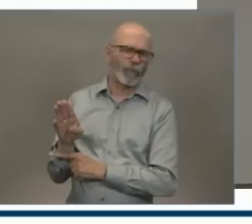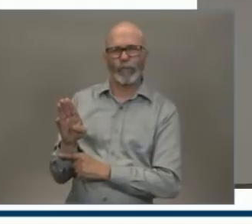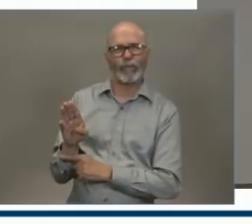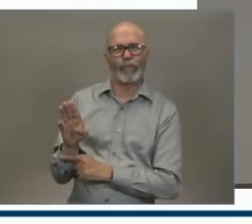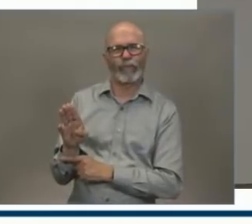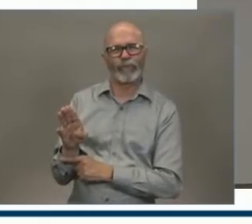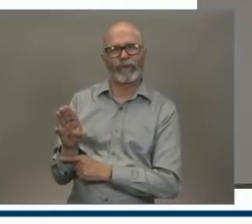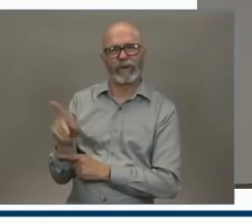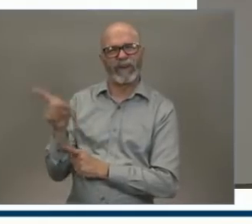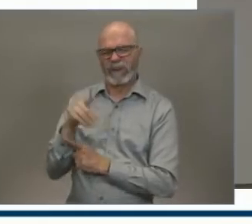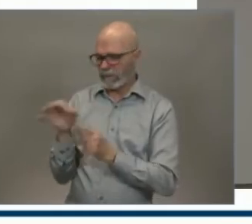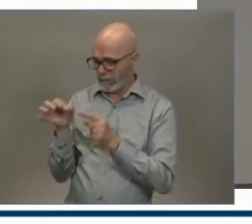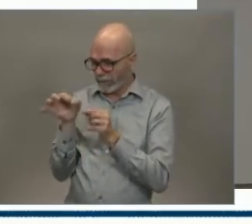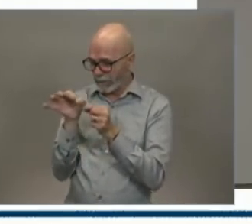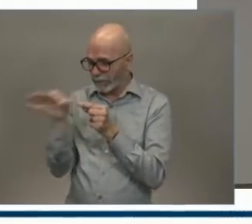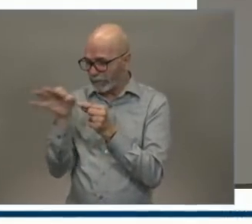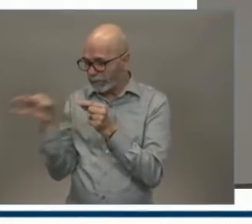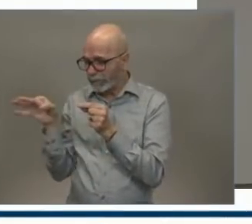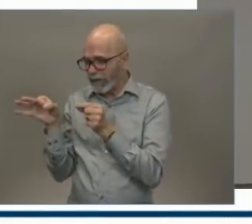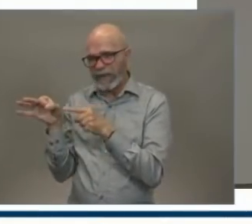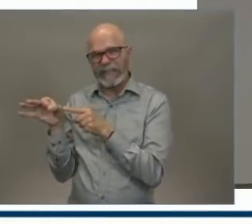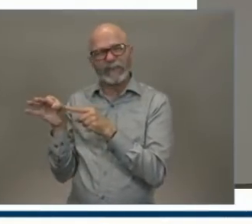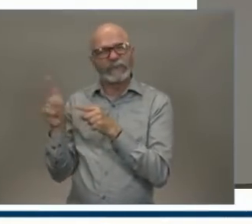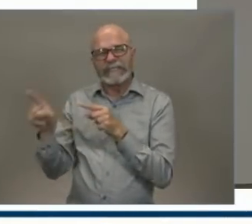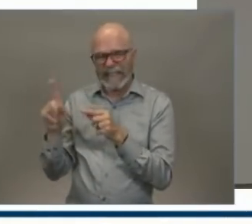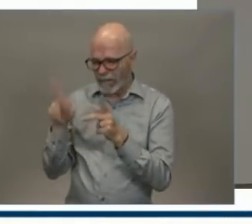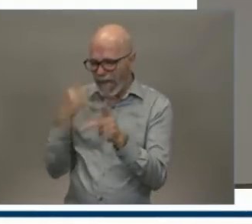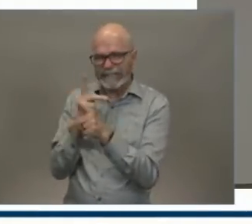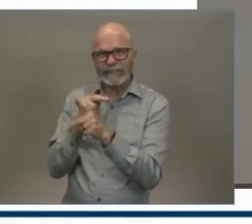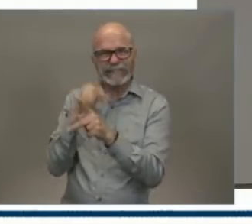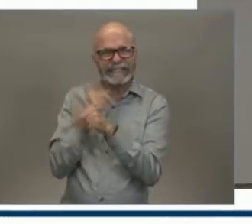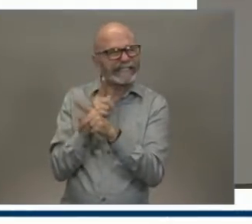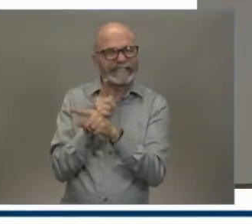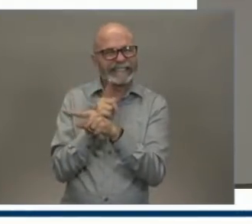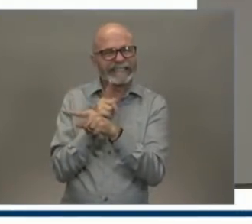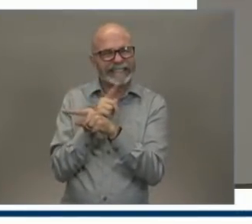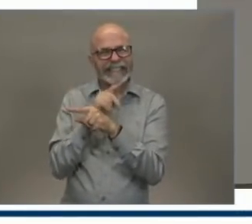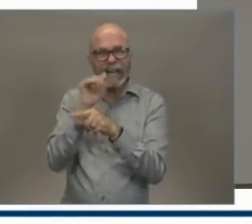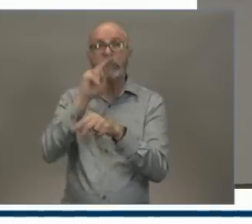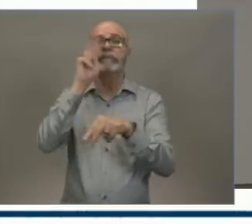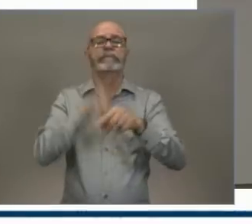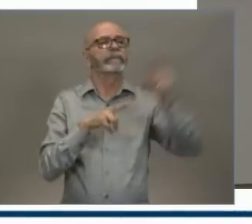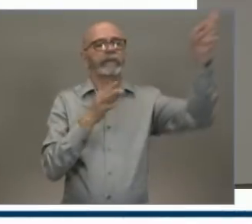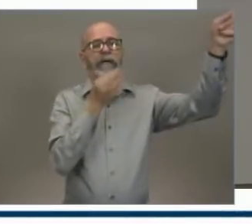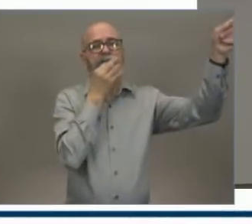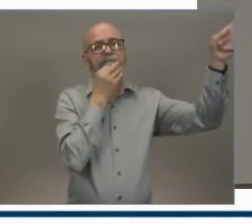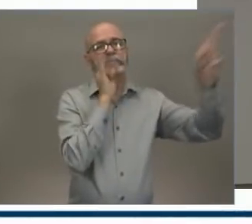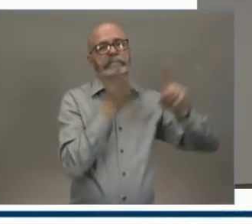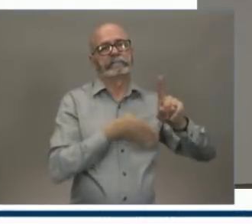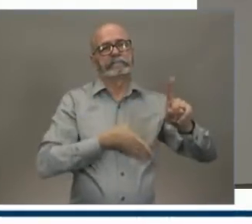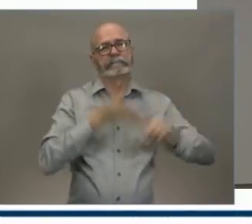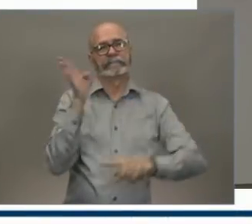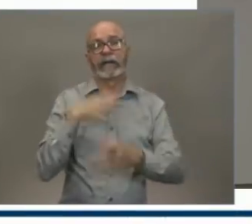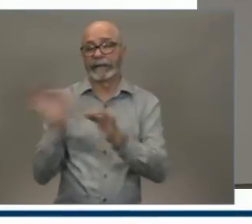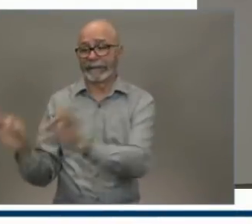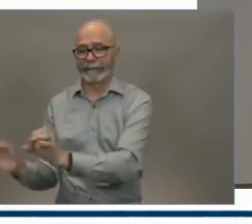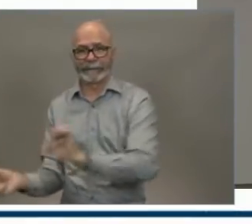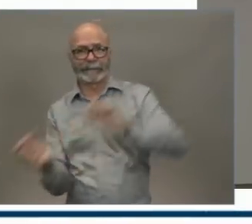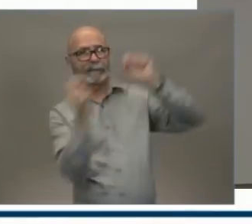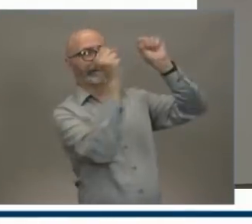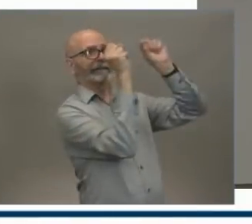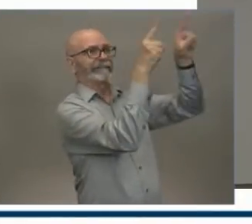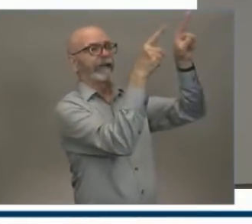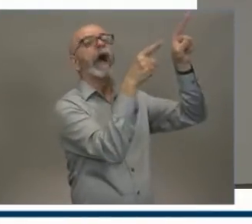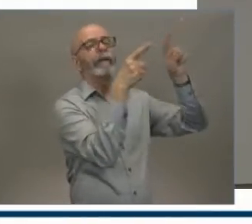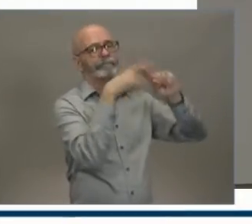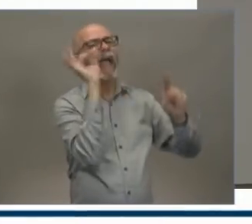variation of the virus itself, and that's how they're able to determine it was the UK variant and the South Africa